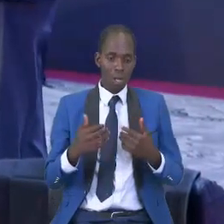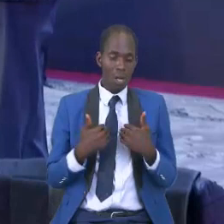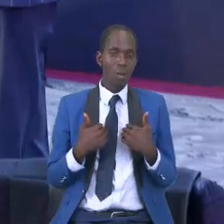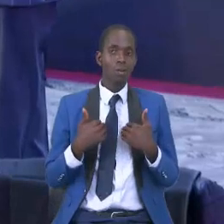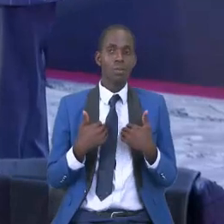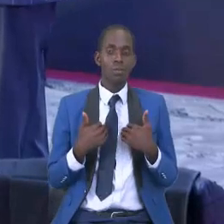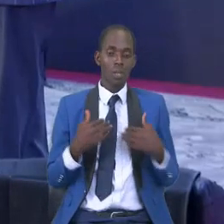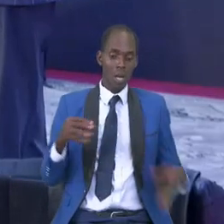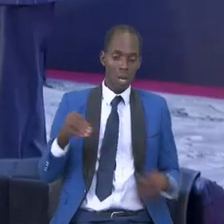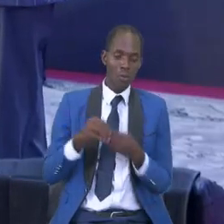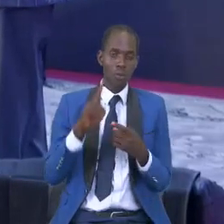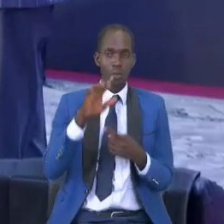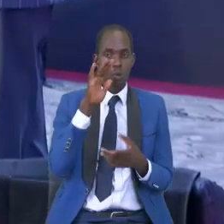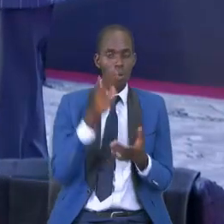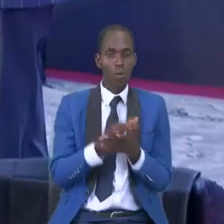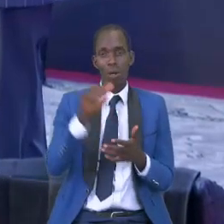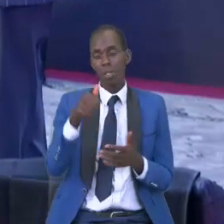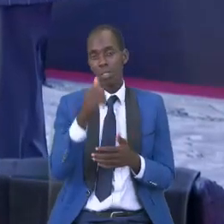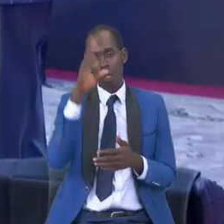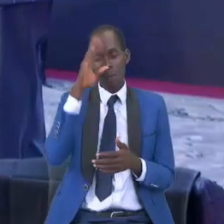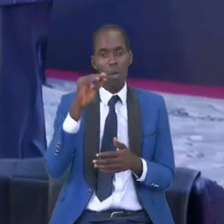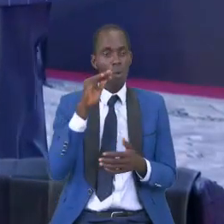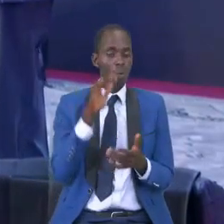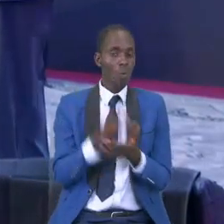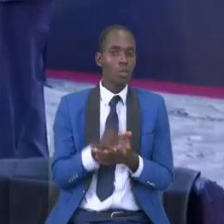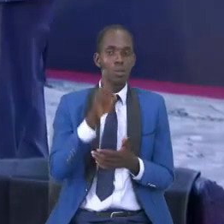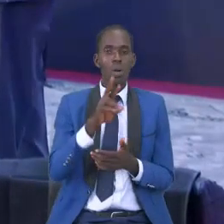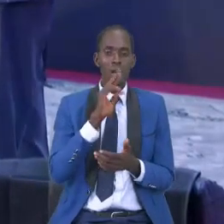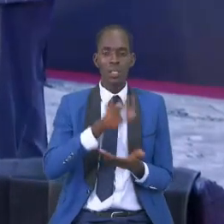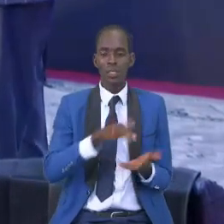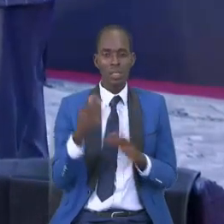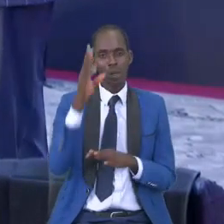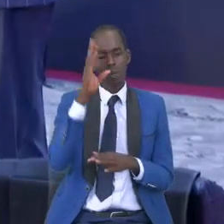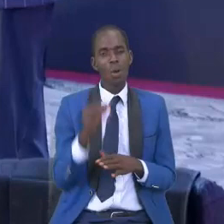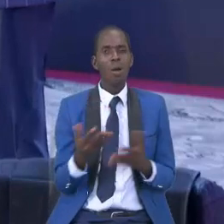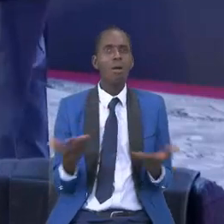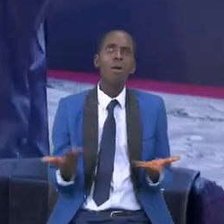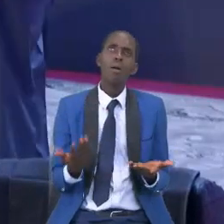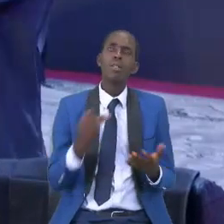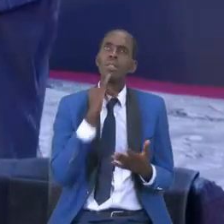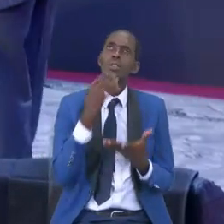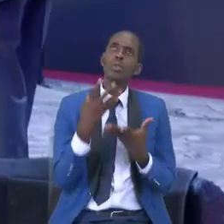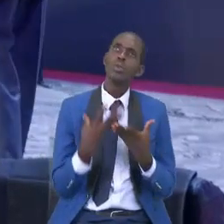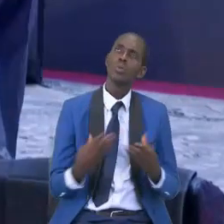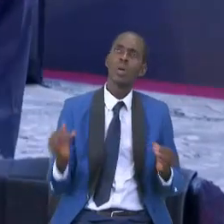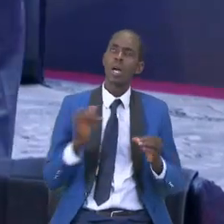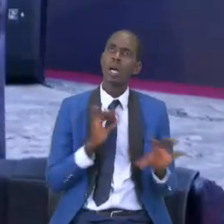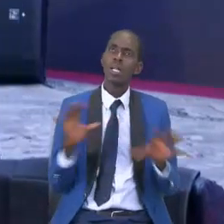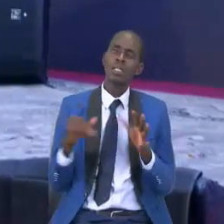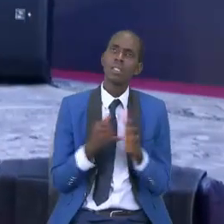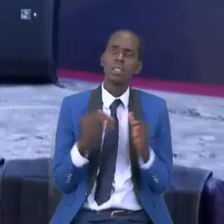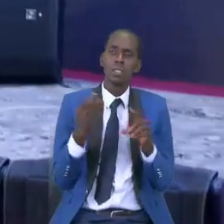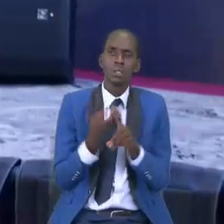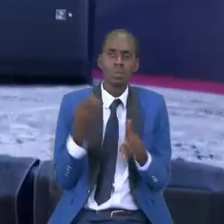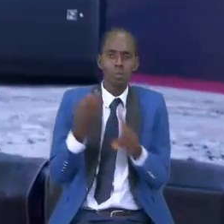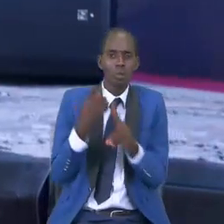are a dead man. What's the solution? I did that in the innocency of my heart. The solution is